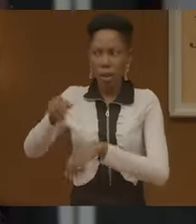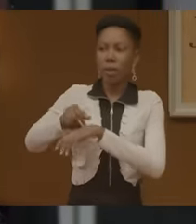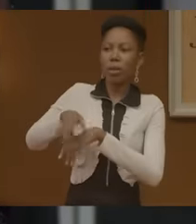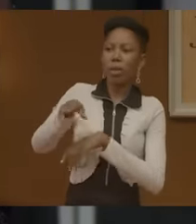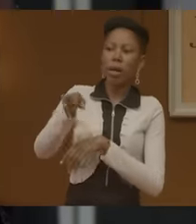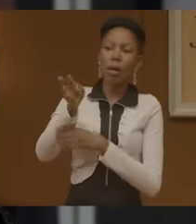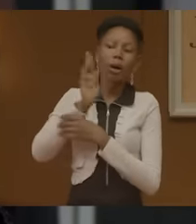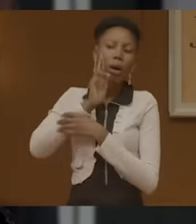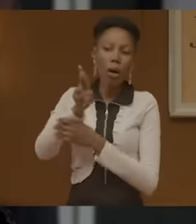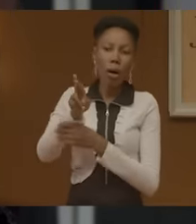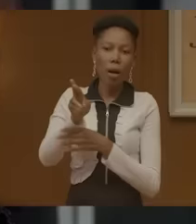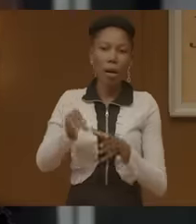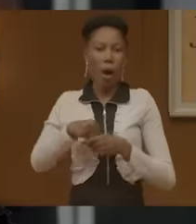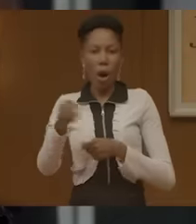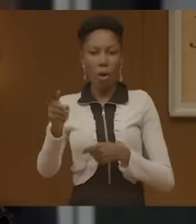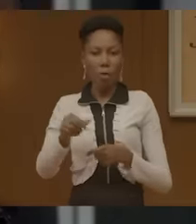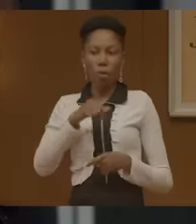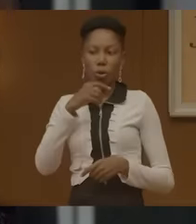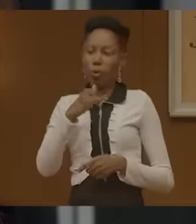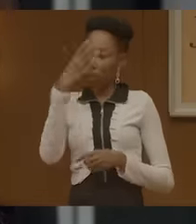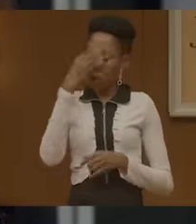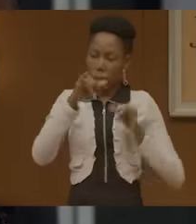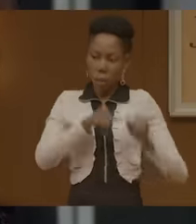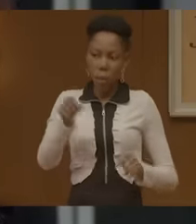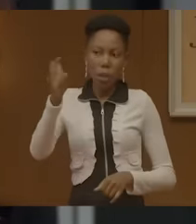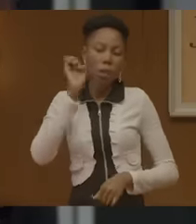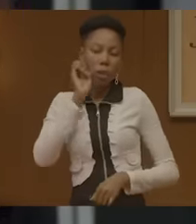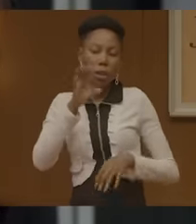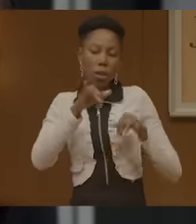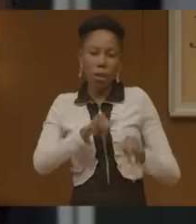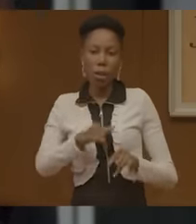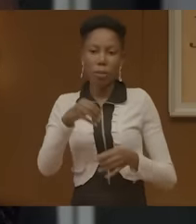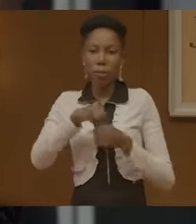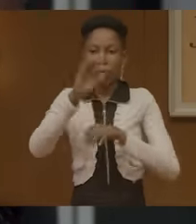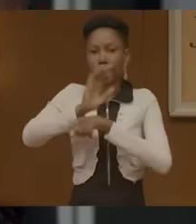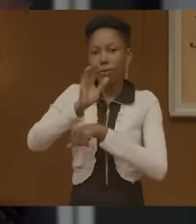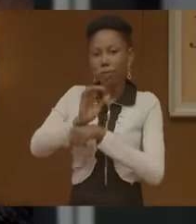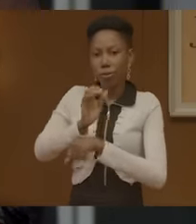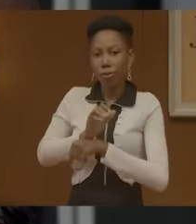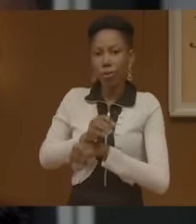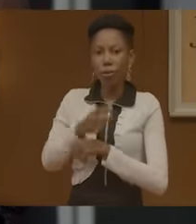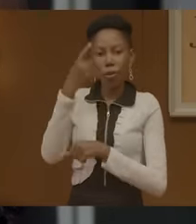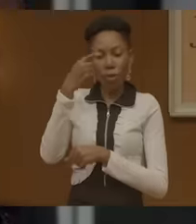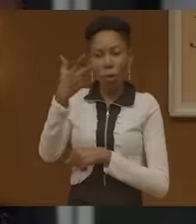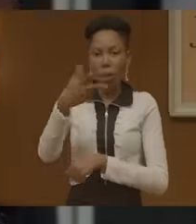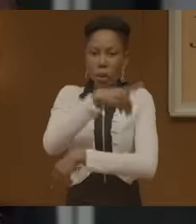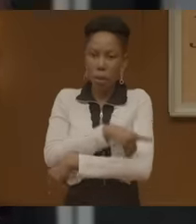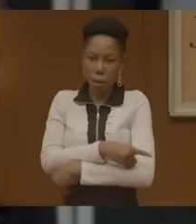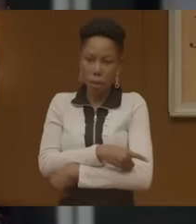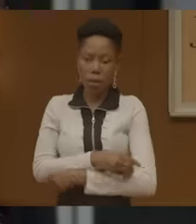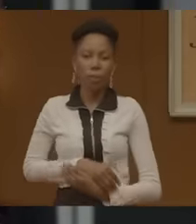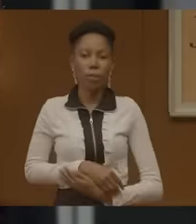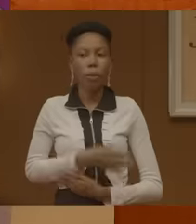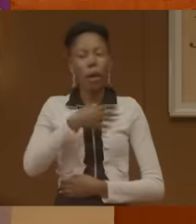4 days, which I slept in the church with this boy. So after a while, the pastor called him, they talked to him.